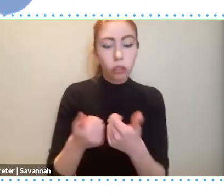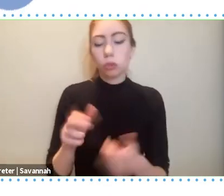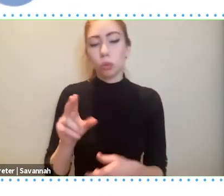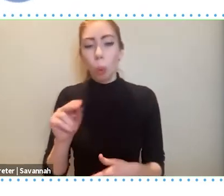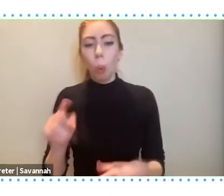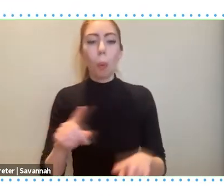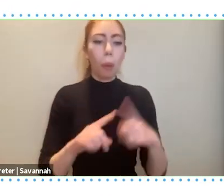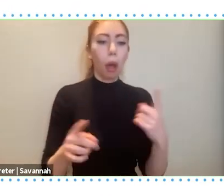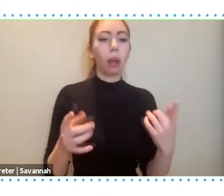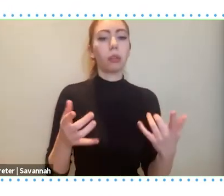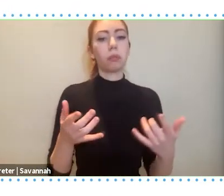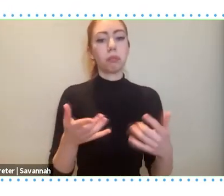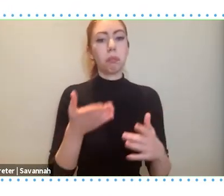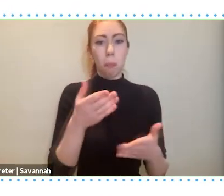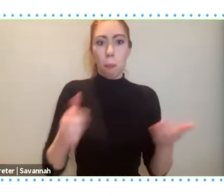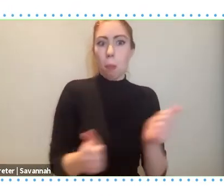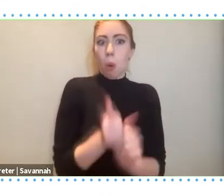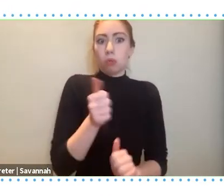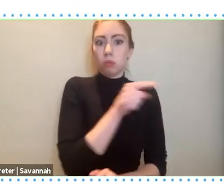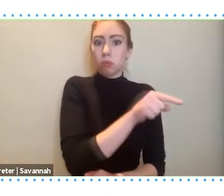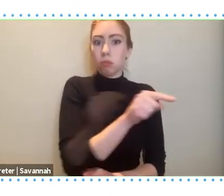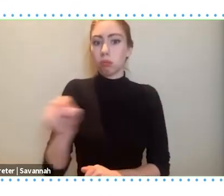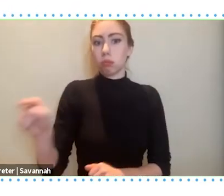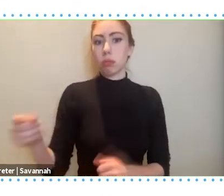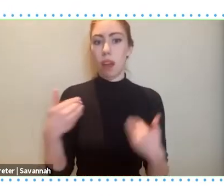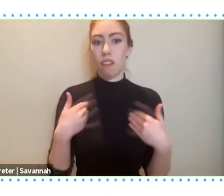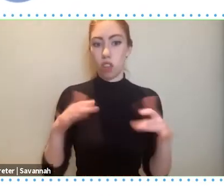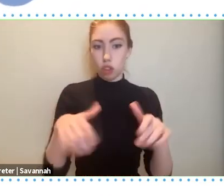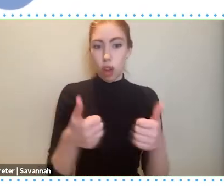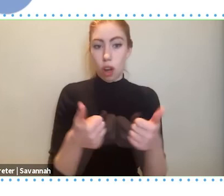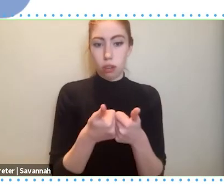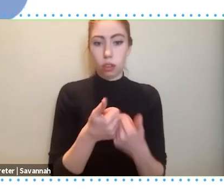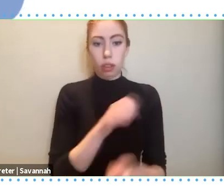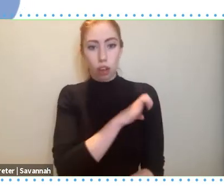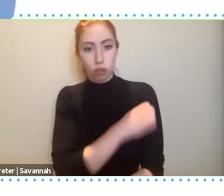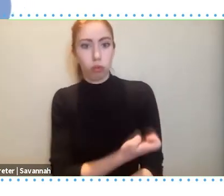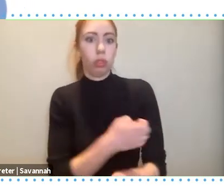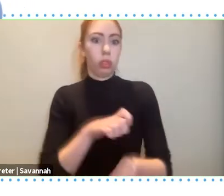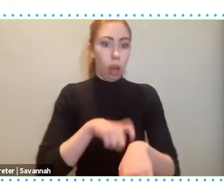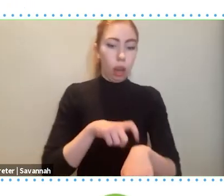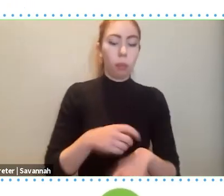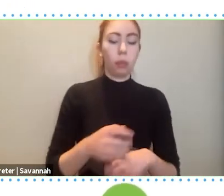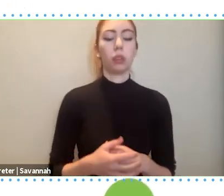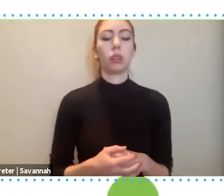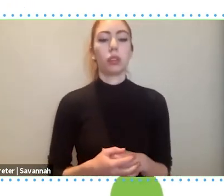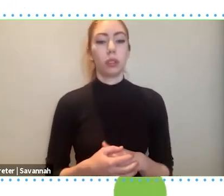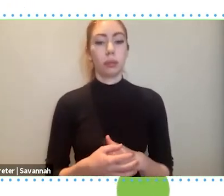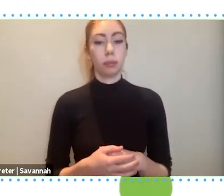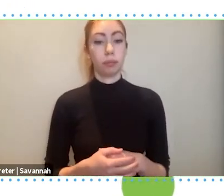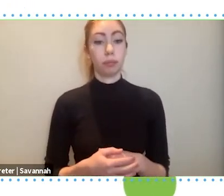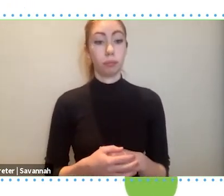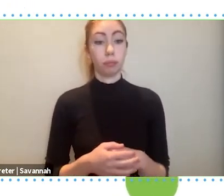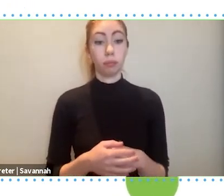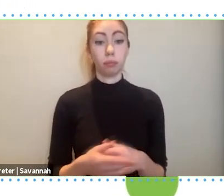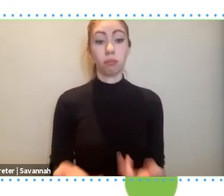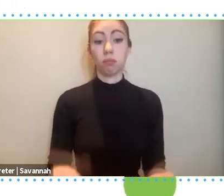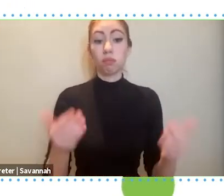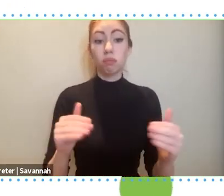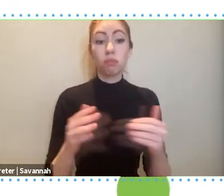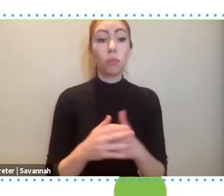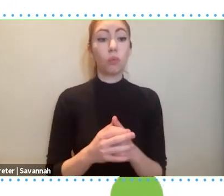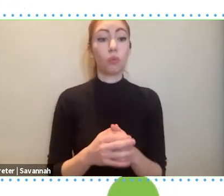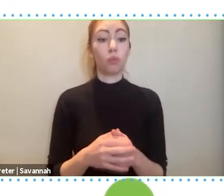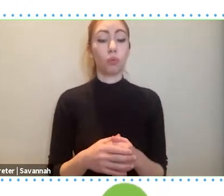be, because of that concern about the liability, there can be that overemphasis on risk and liability in that decision-making.